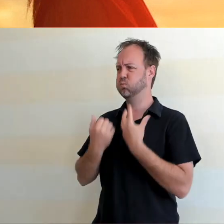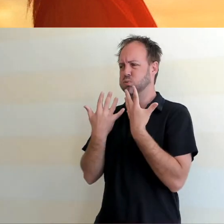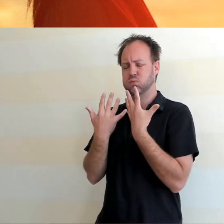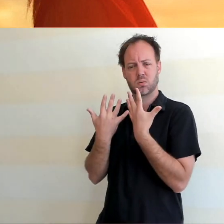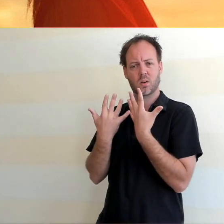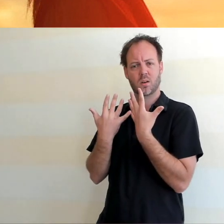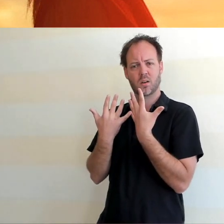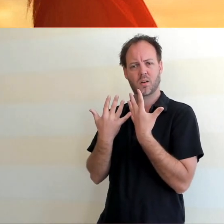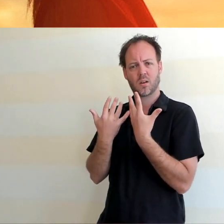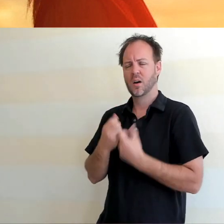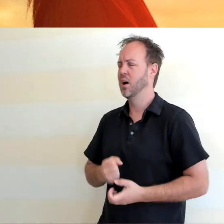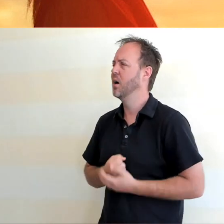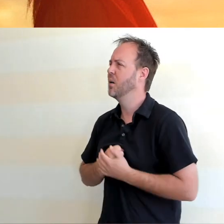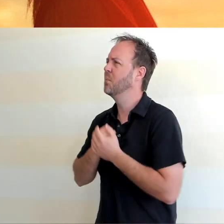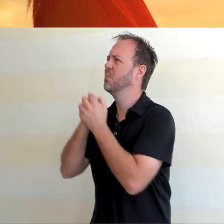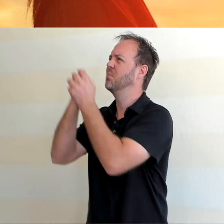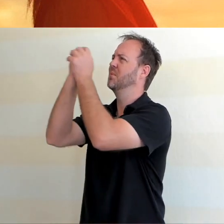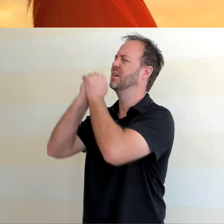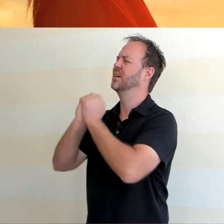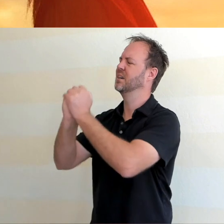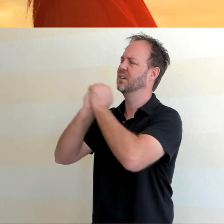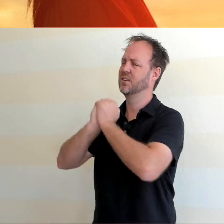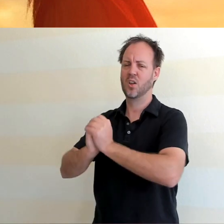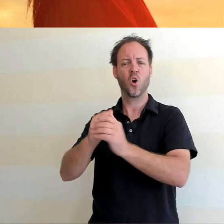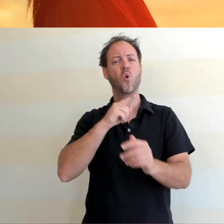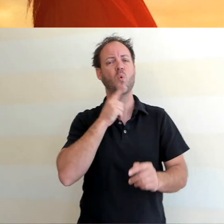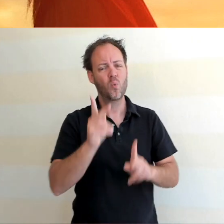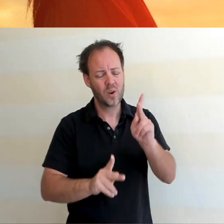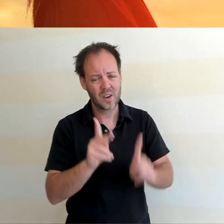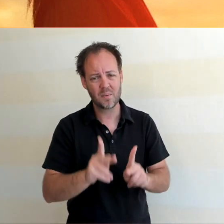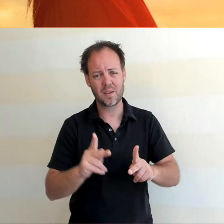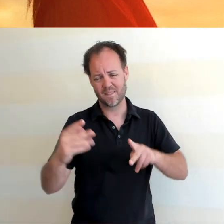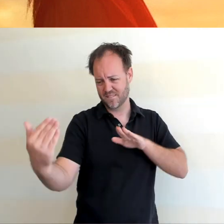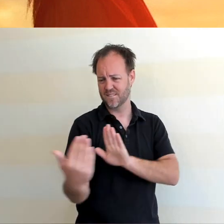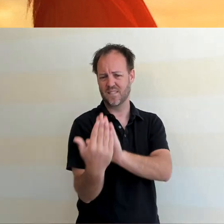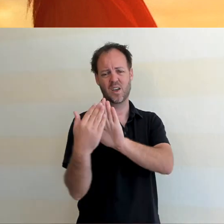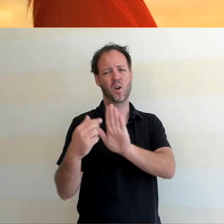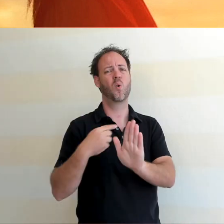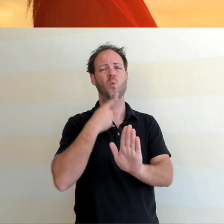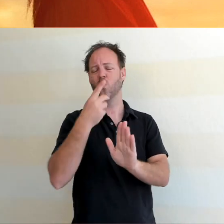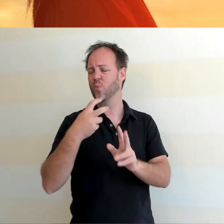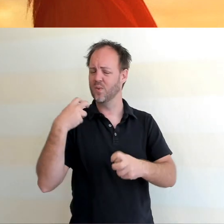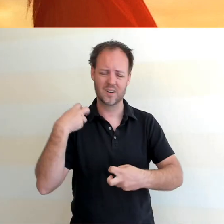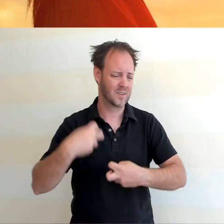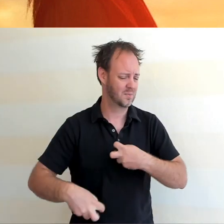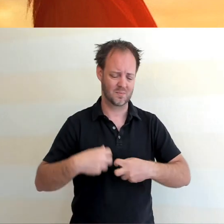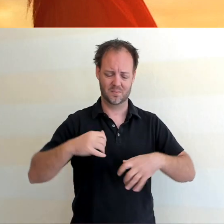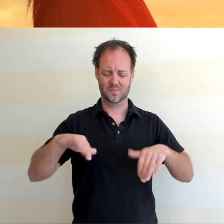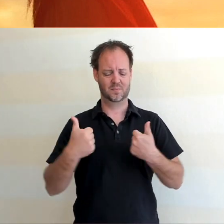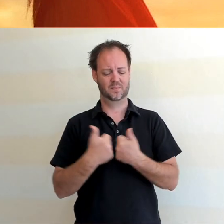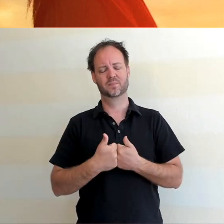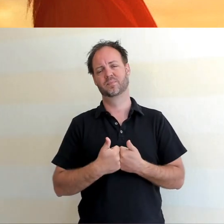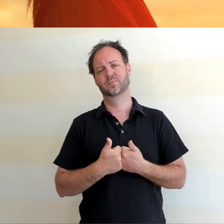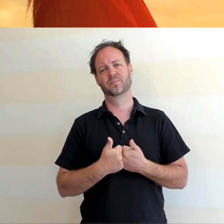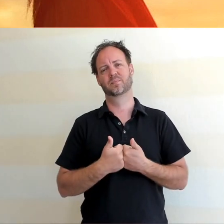prayers. They're prayers of real people facing real problems.